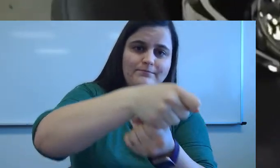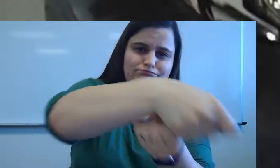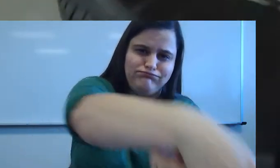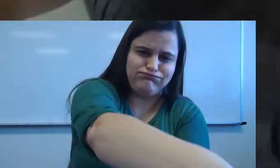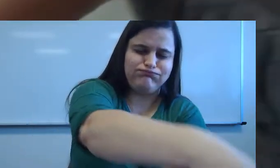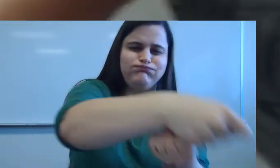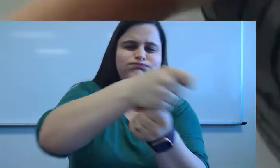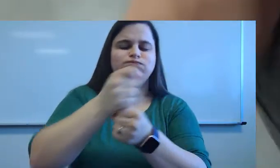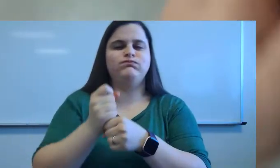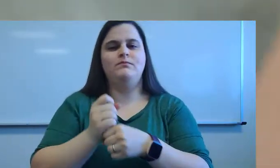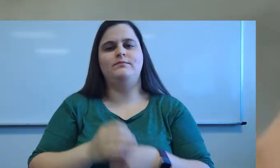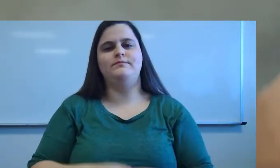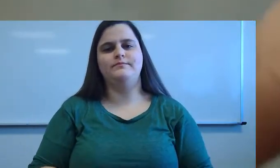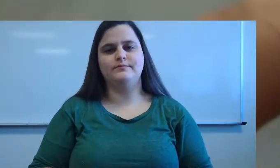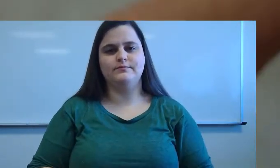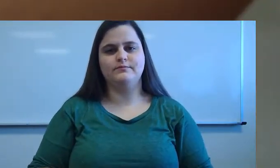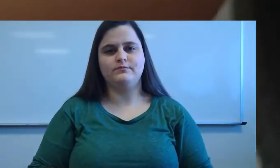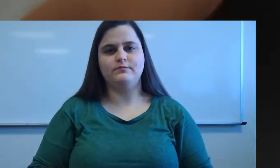Push down all the way